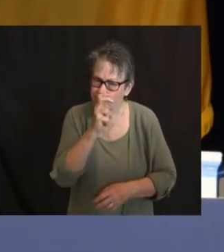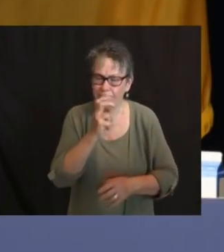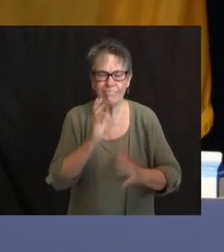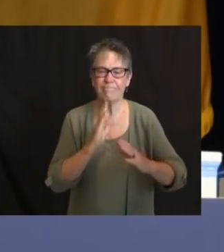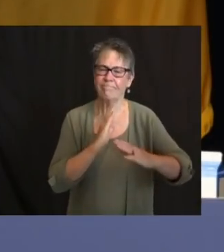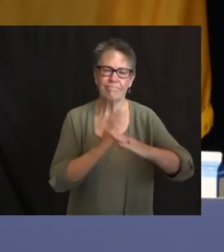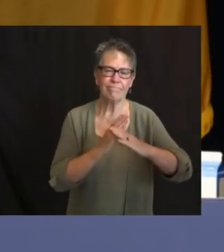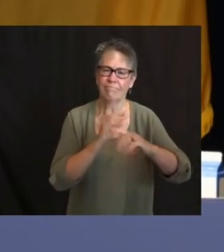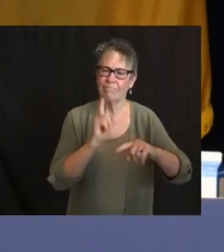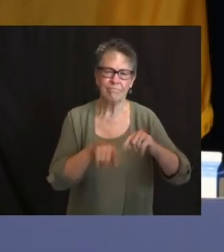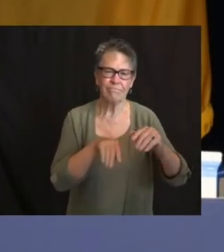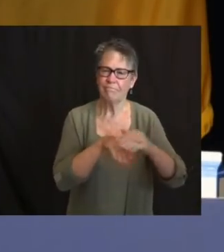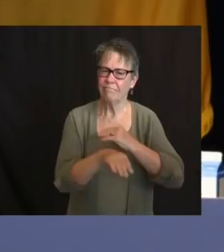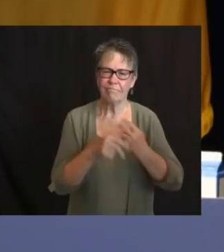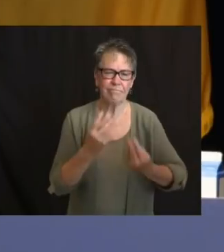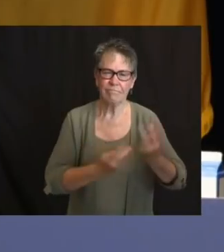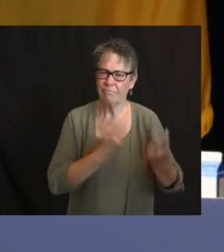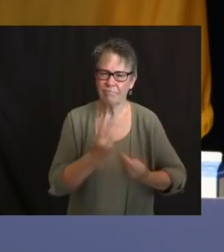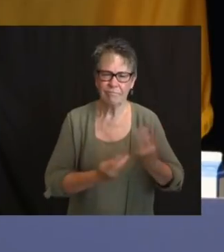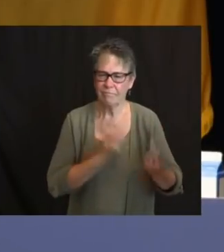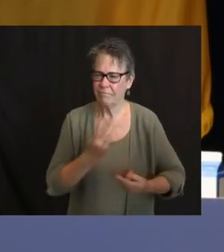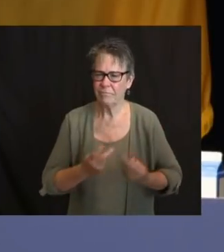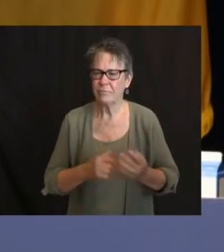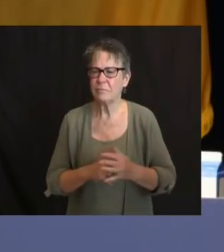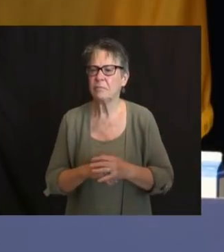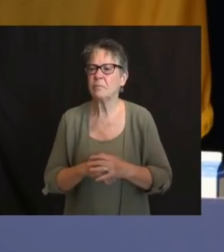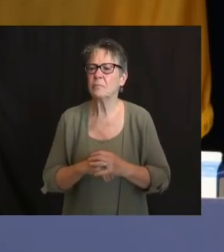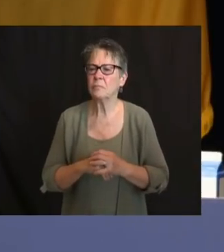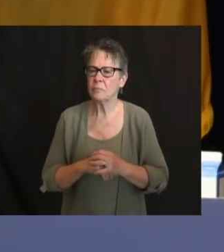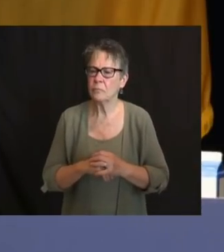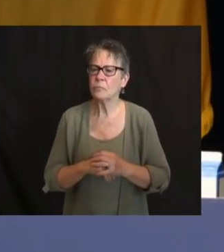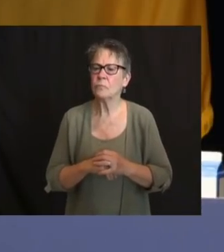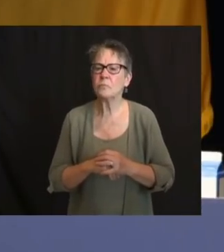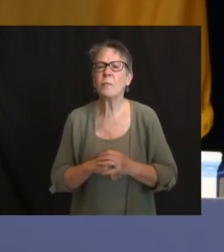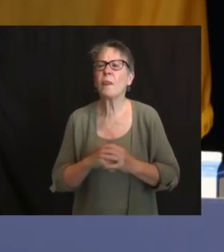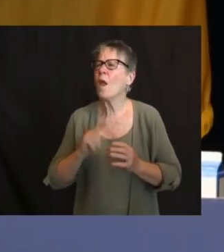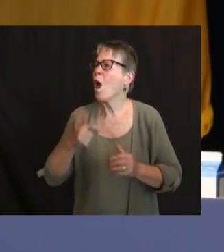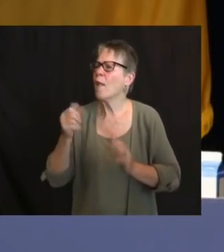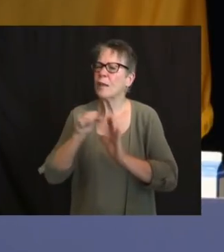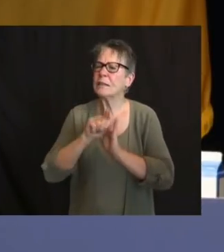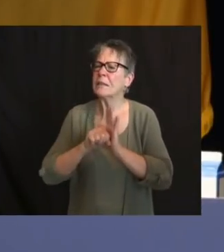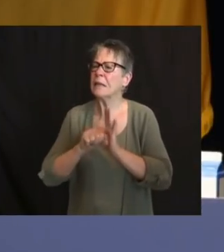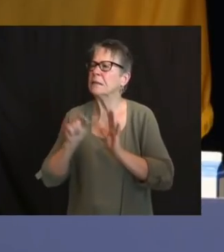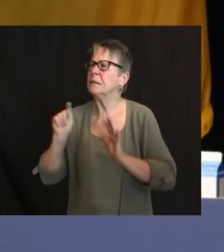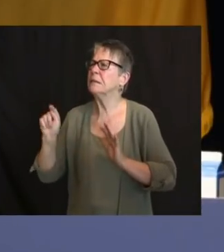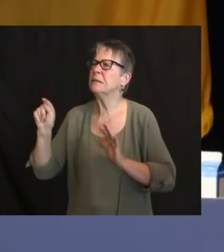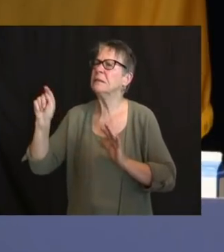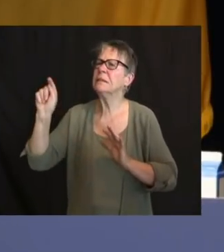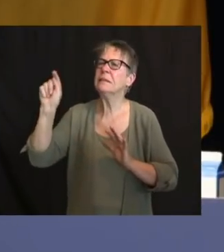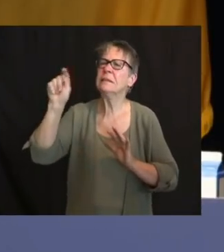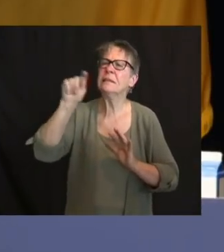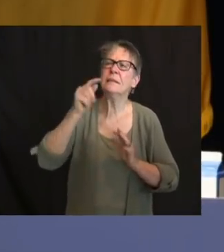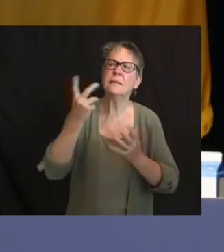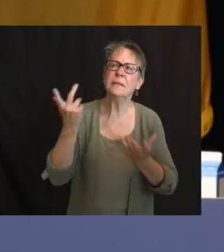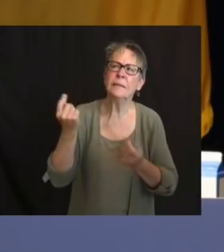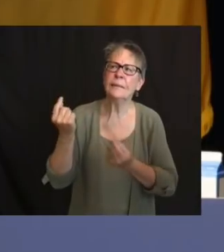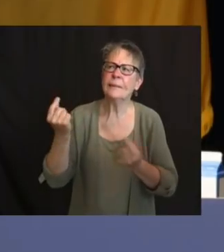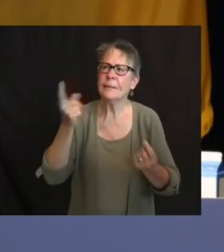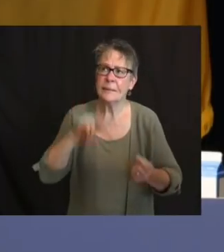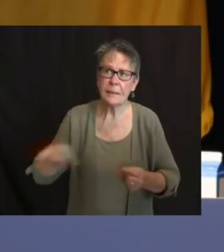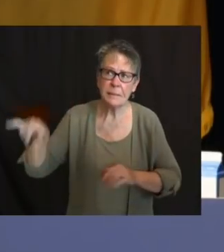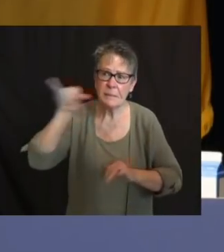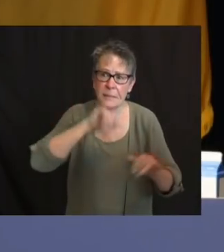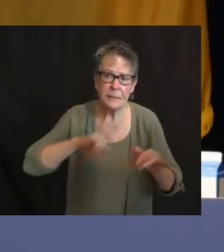some guidelines that we're just not ready to put out yet, but we will be soon. But whenever we put out